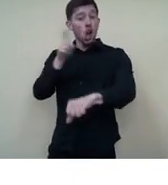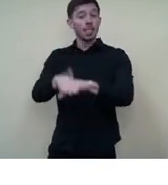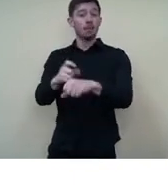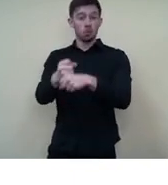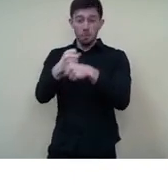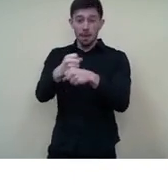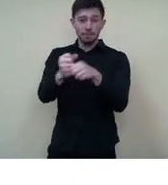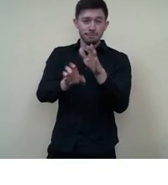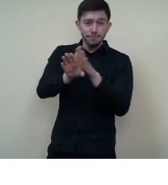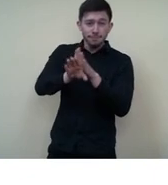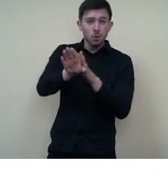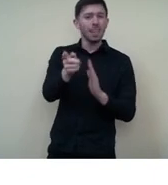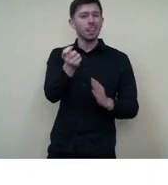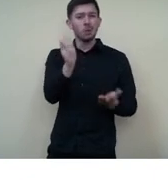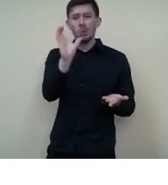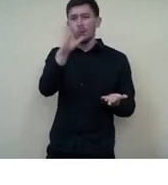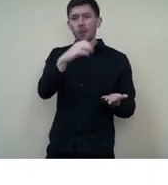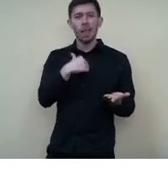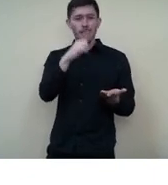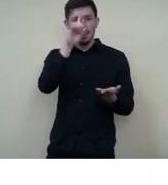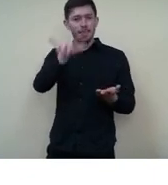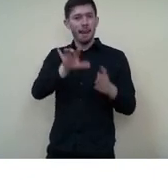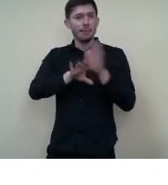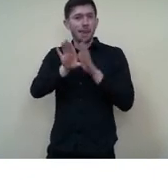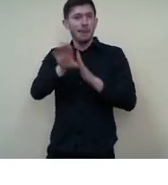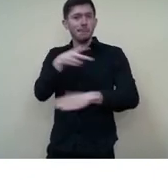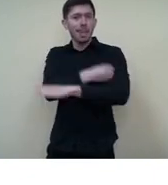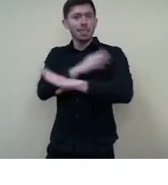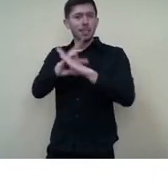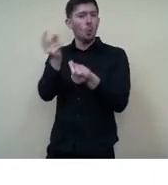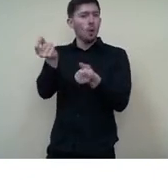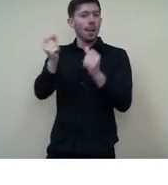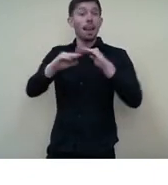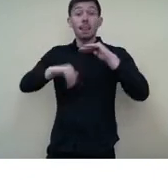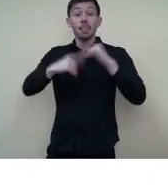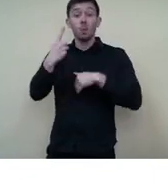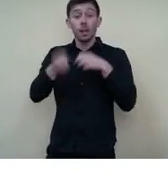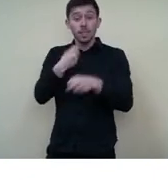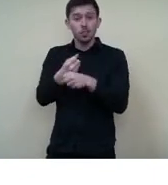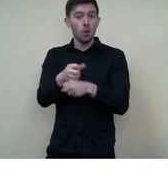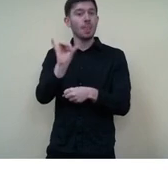And so it was a little bit weird to me that it was so quick. It was less than a year. And so this is the